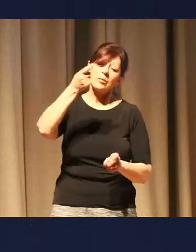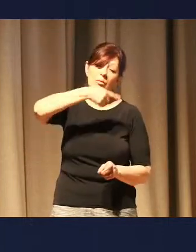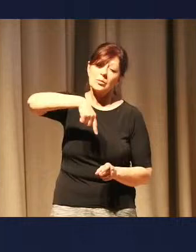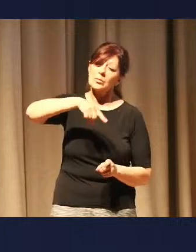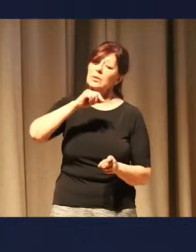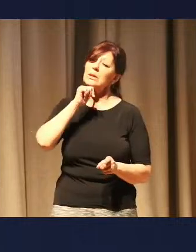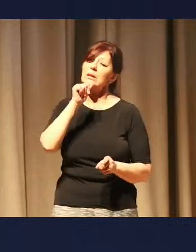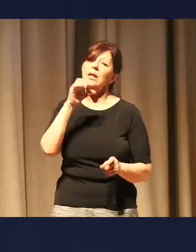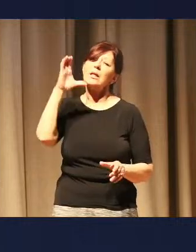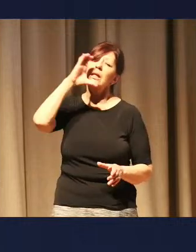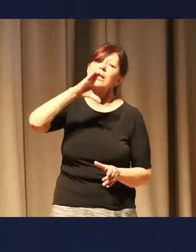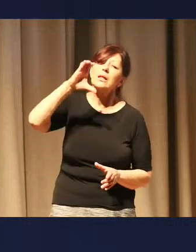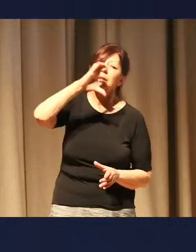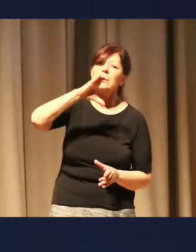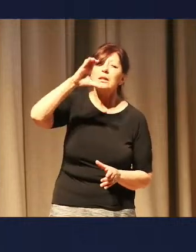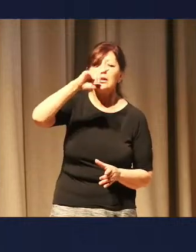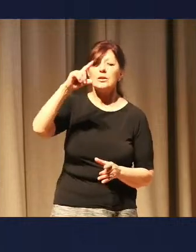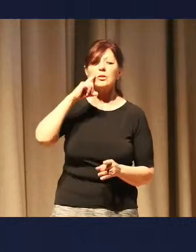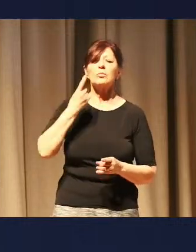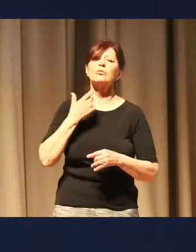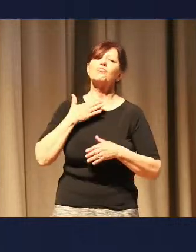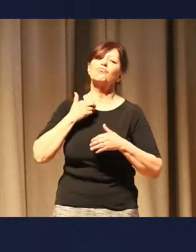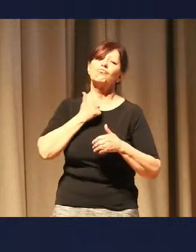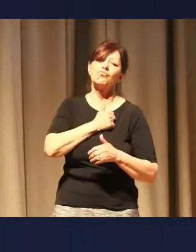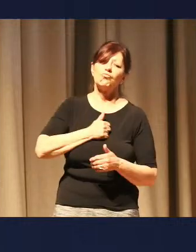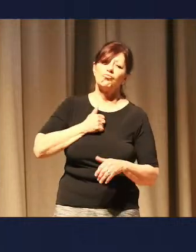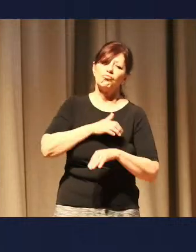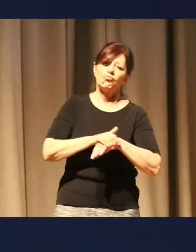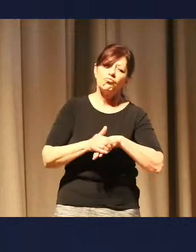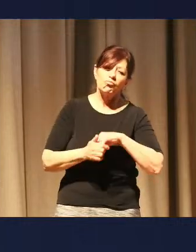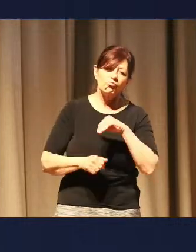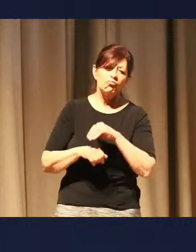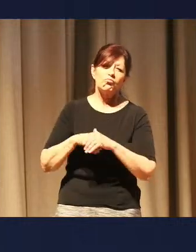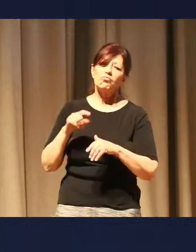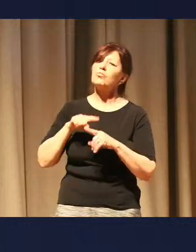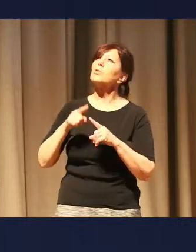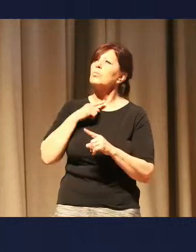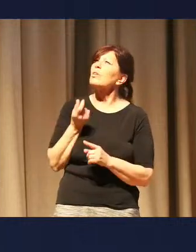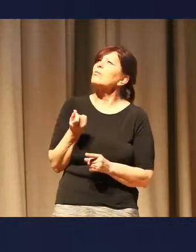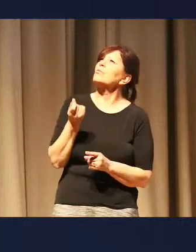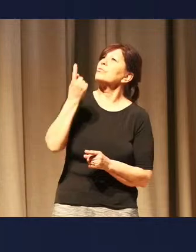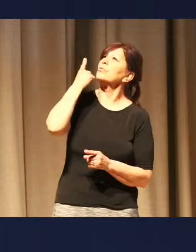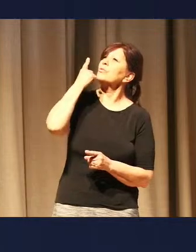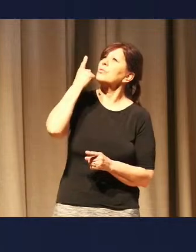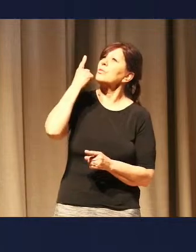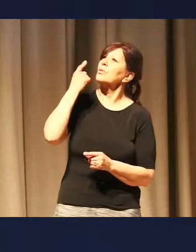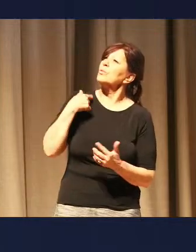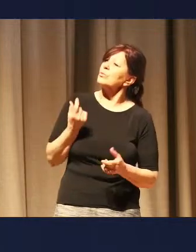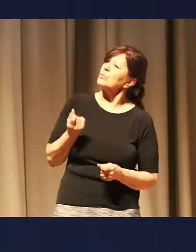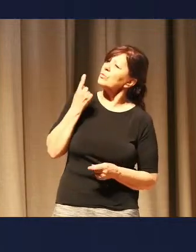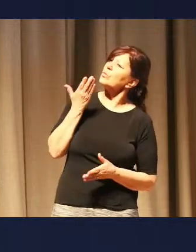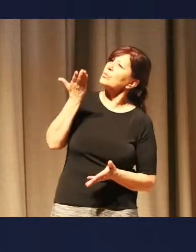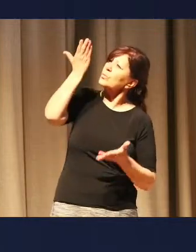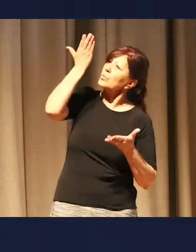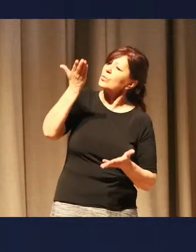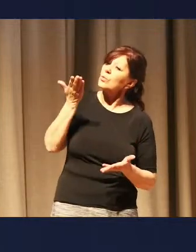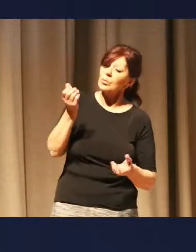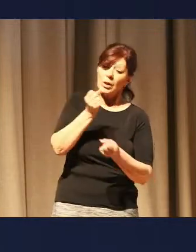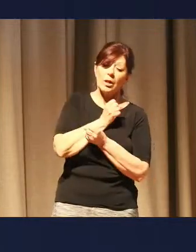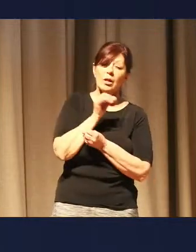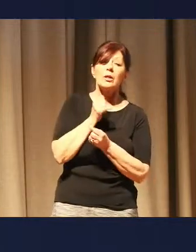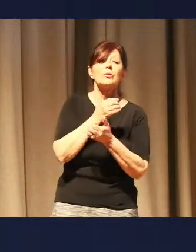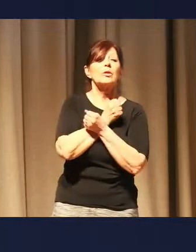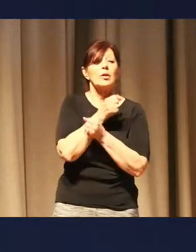may not seek so much to be consoled as to console, to be understood as to understand, to be loved as